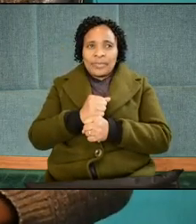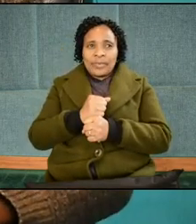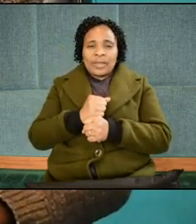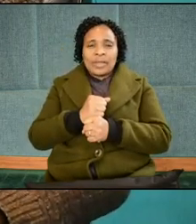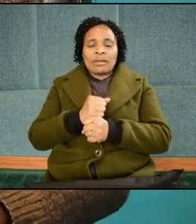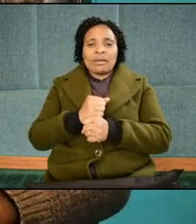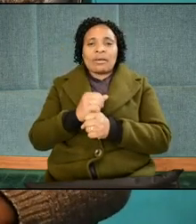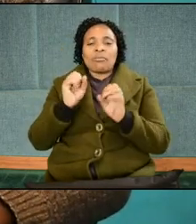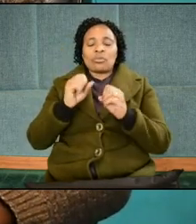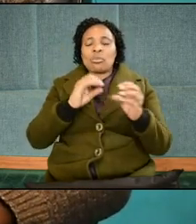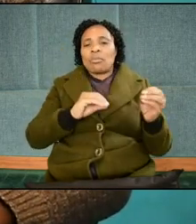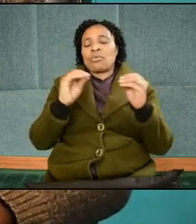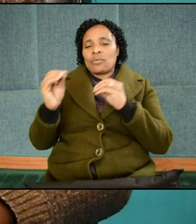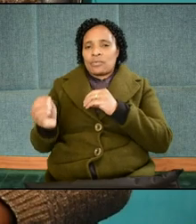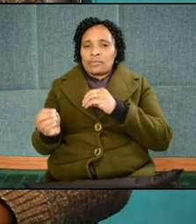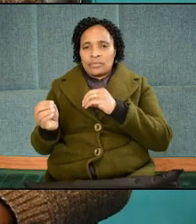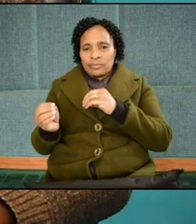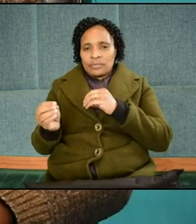We can just move on.